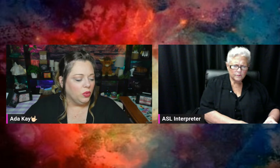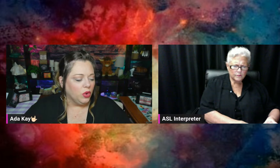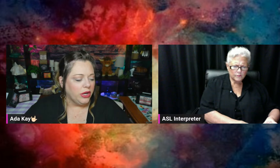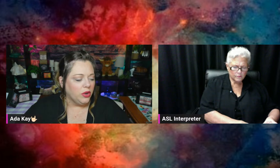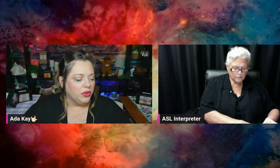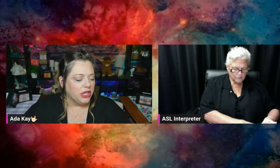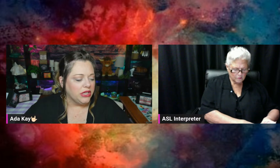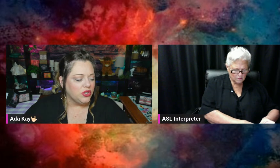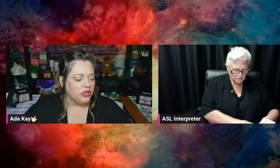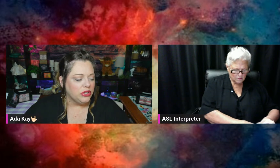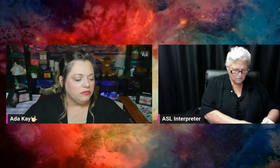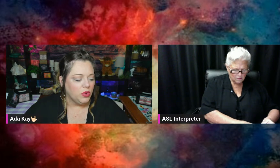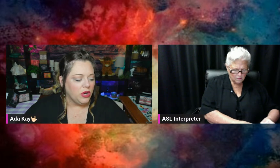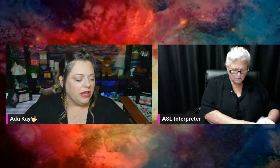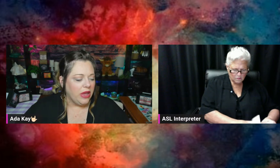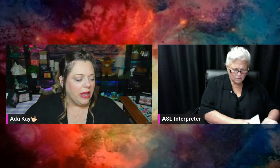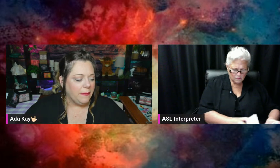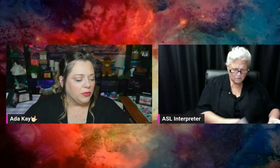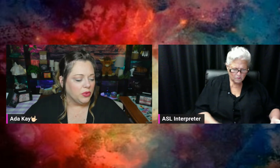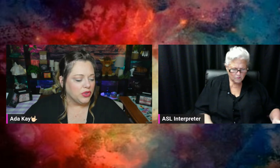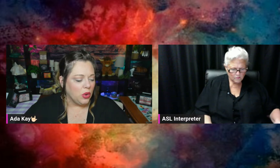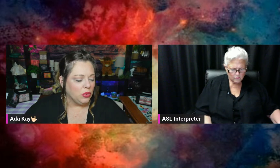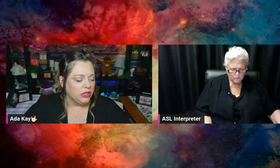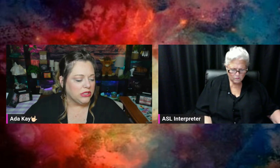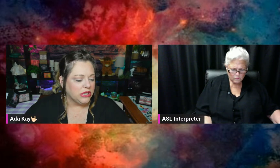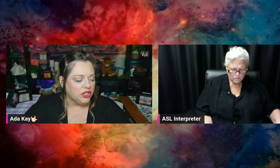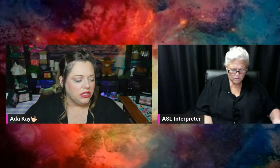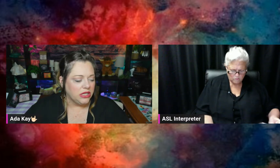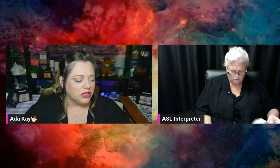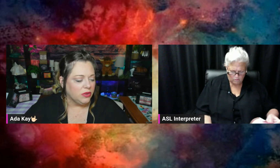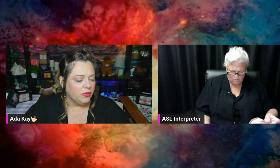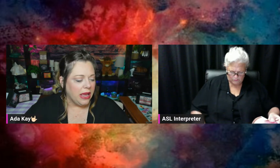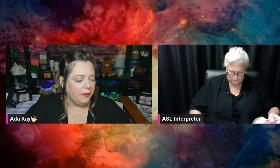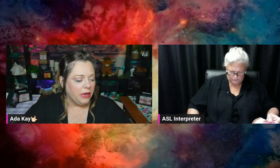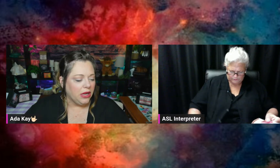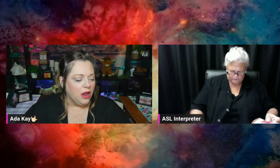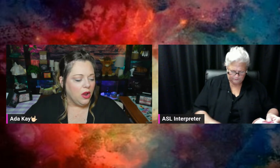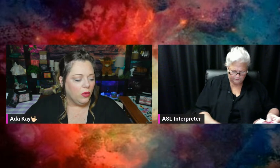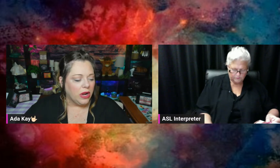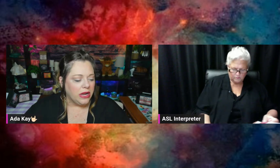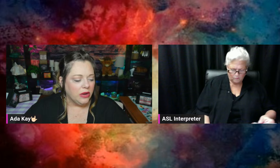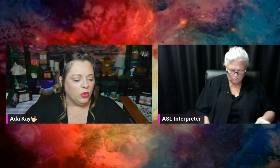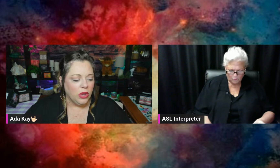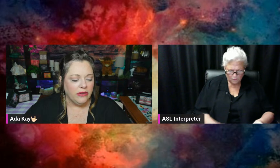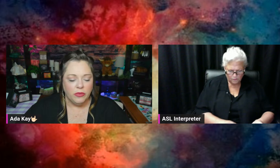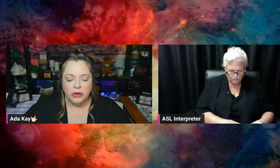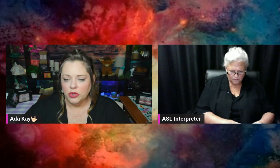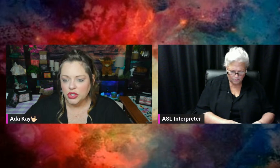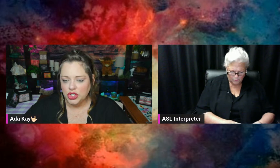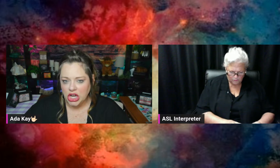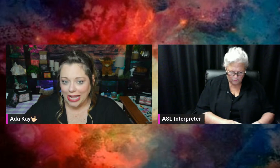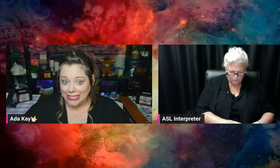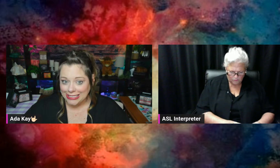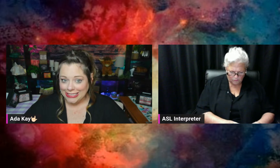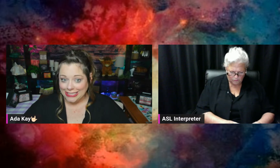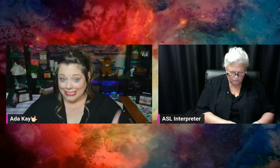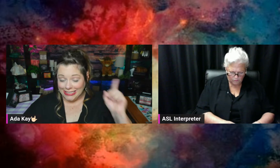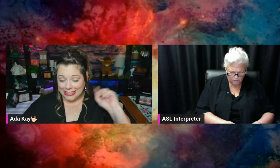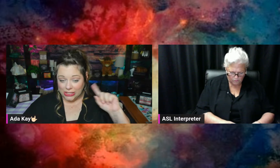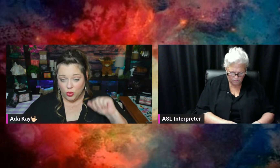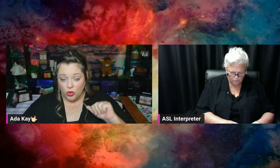So we're working on things. We have a members only section that's going to be happening right now. We have a member